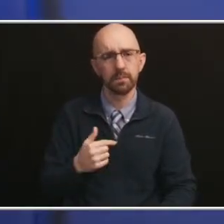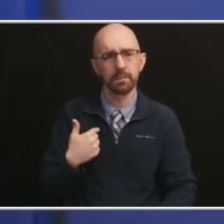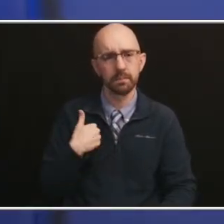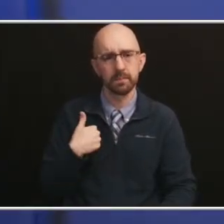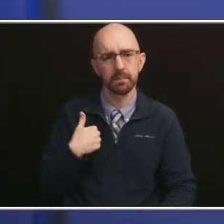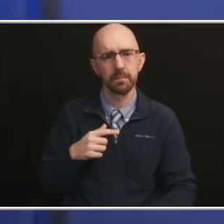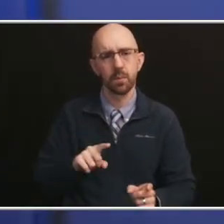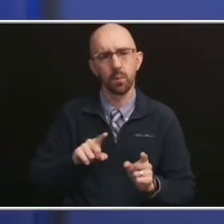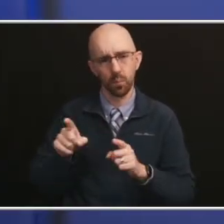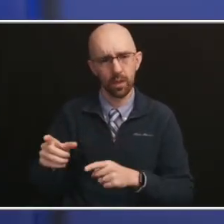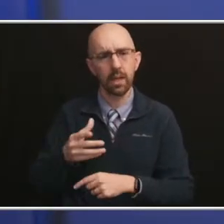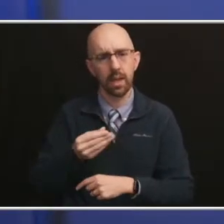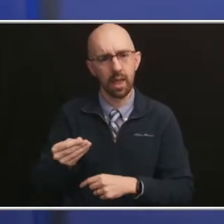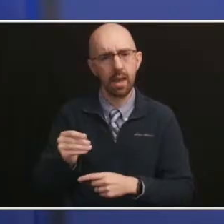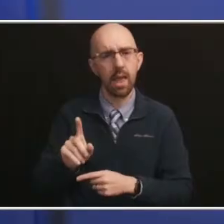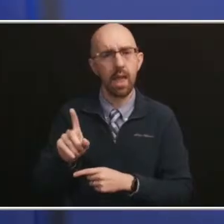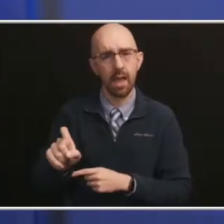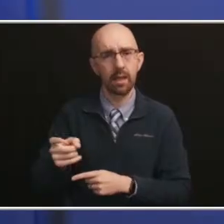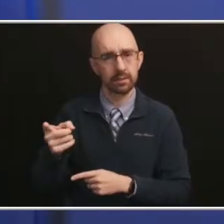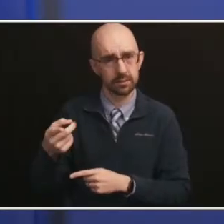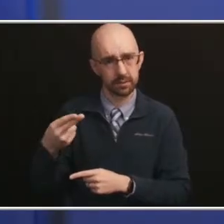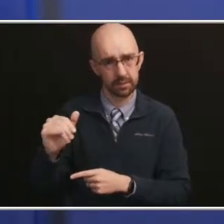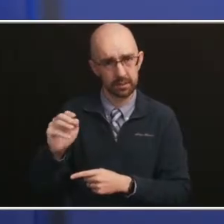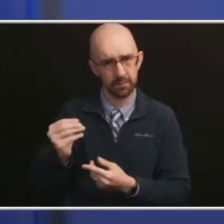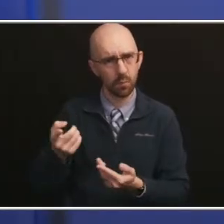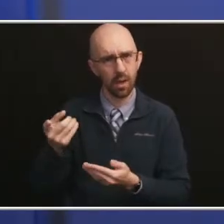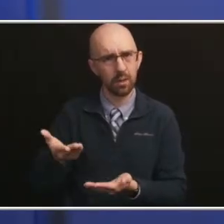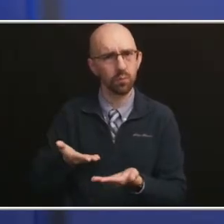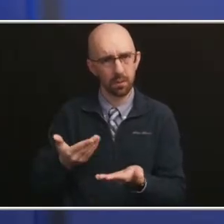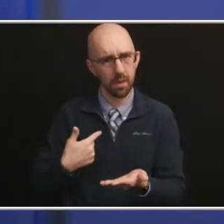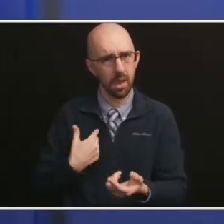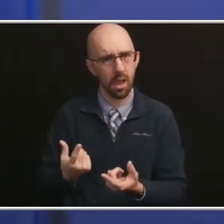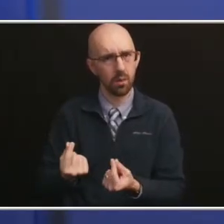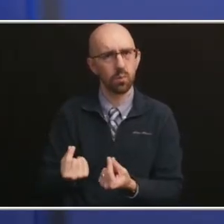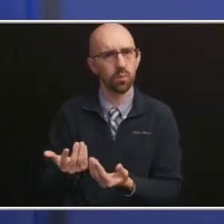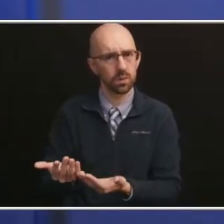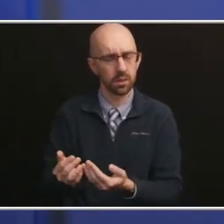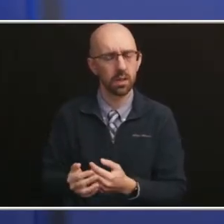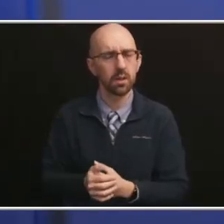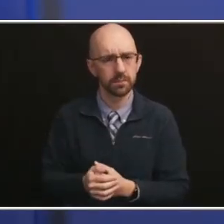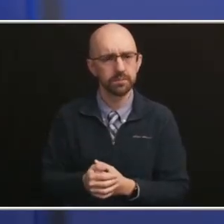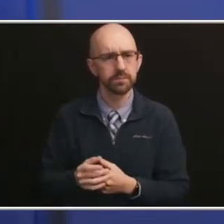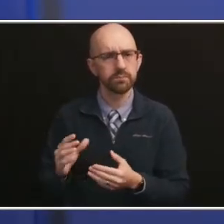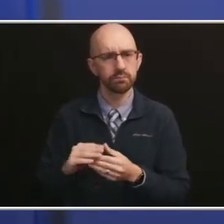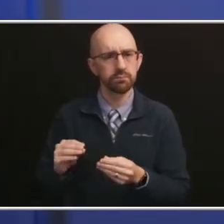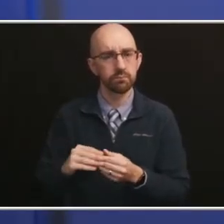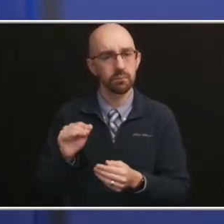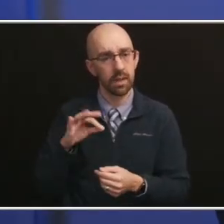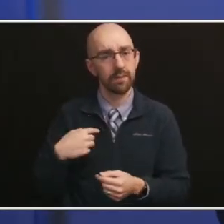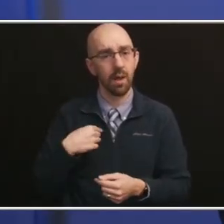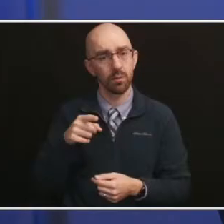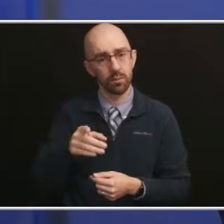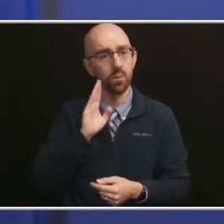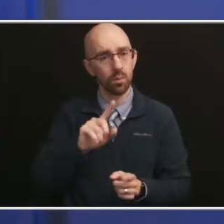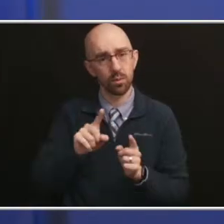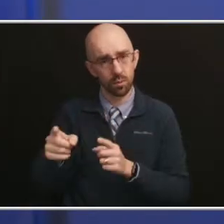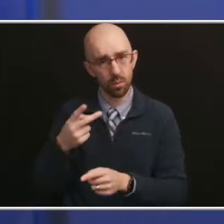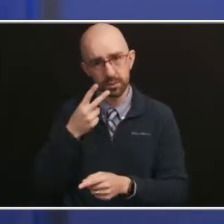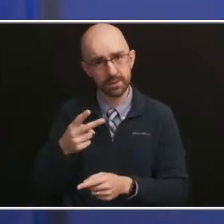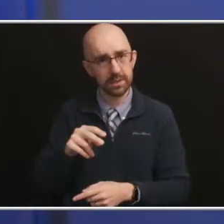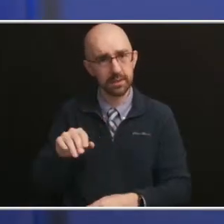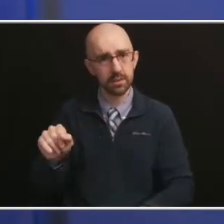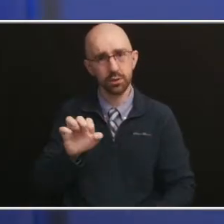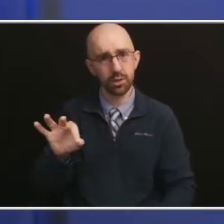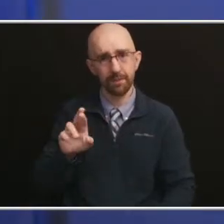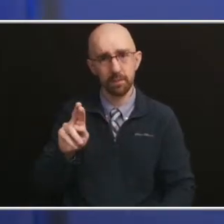and asked him what he recommended I do. And he said, if I were you, I'd go see Jeff Burns at KU. And you did the